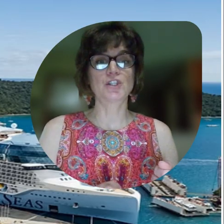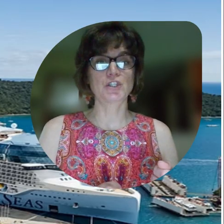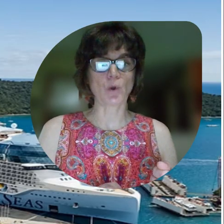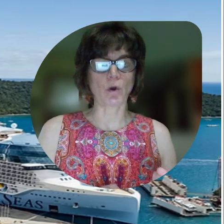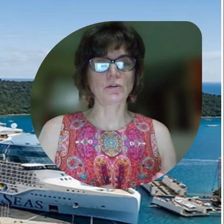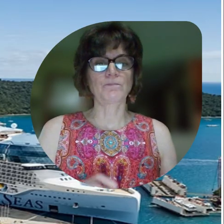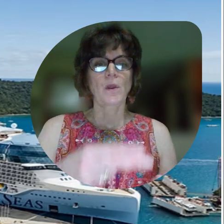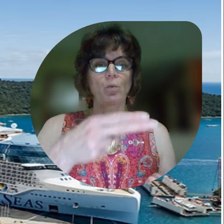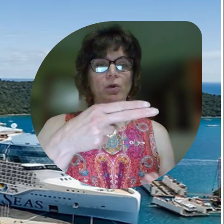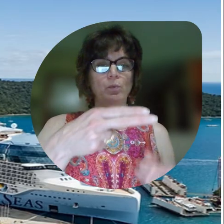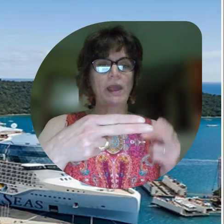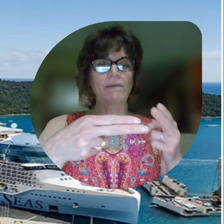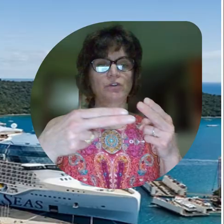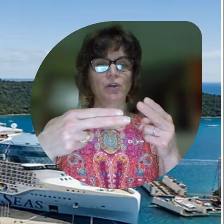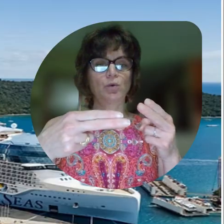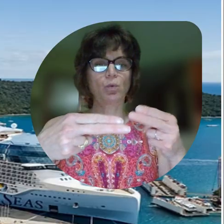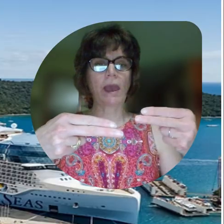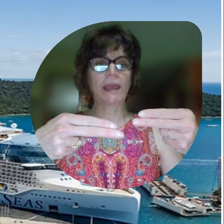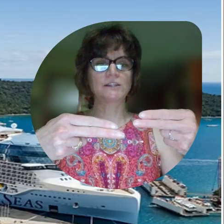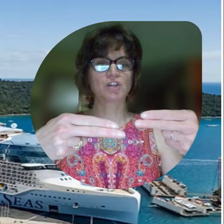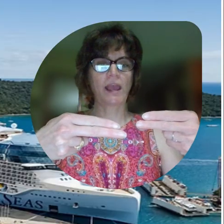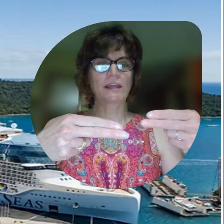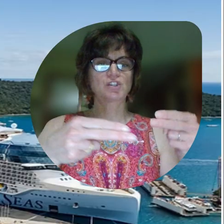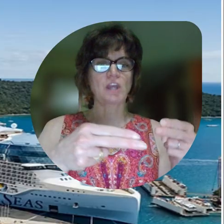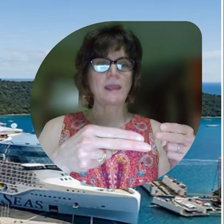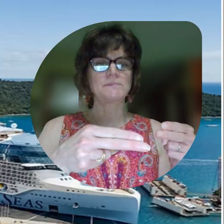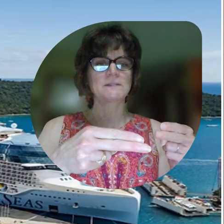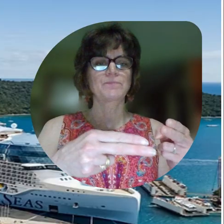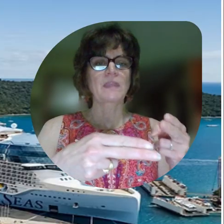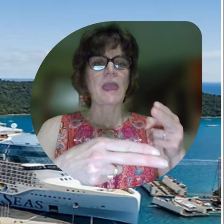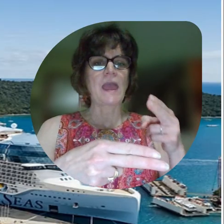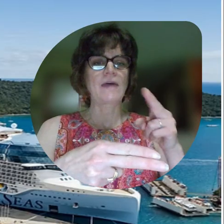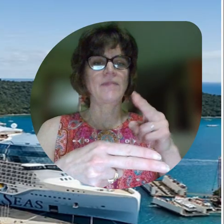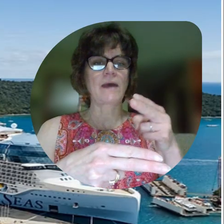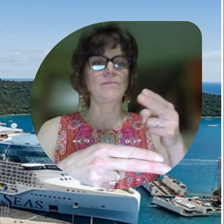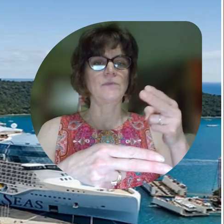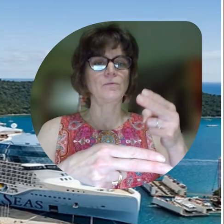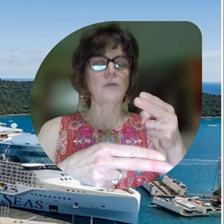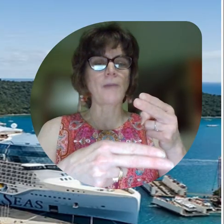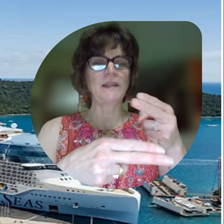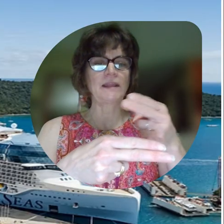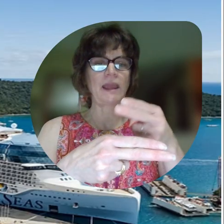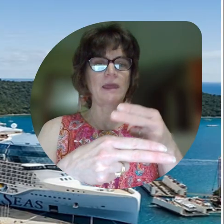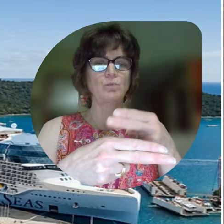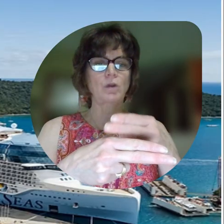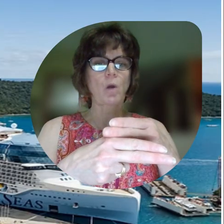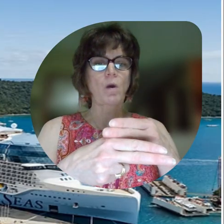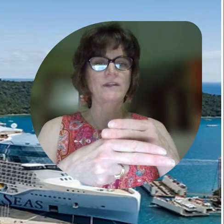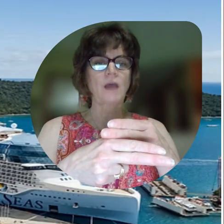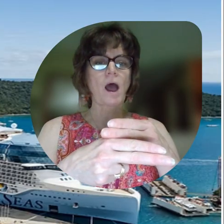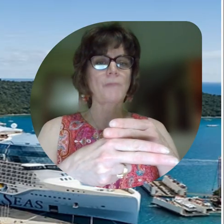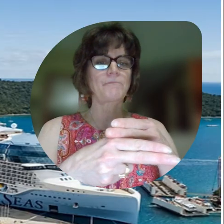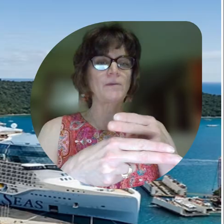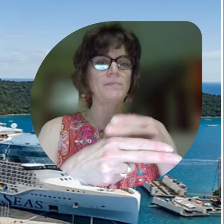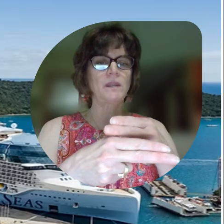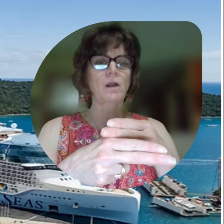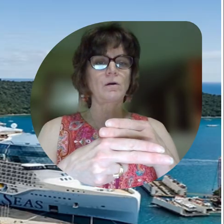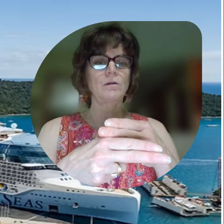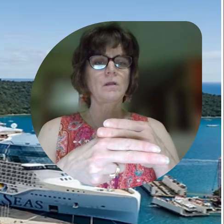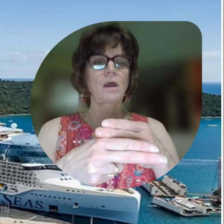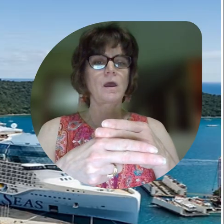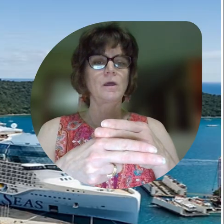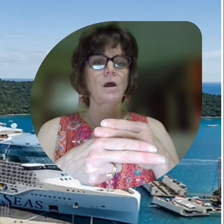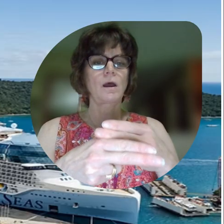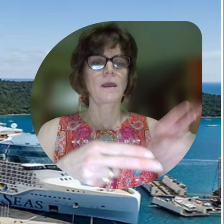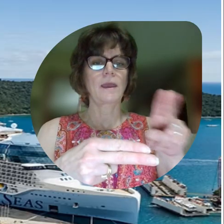sign short where we have two H hand shapes, and then the dominant hand will go on the top from the